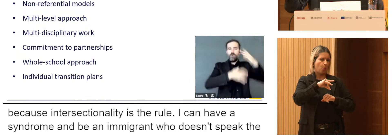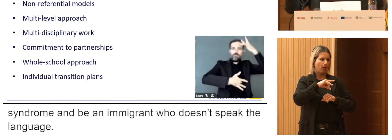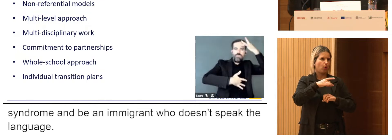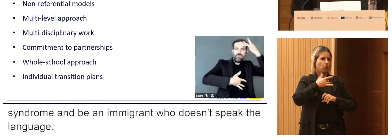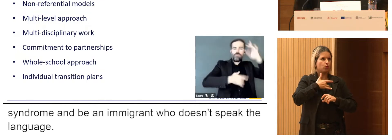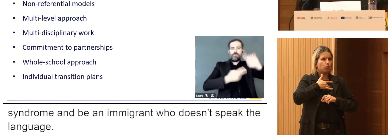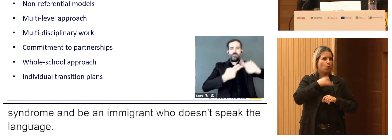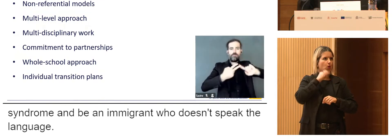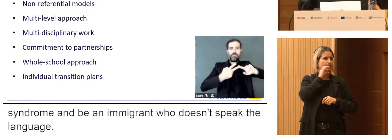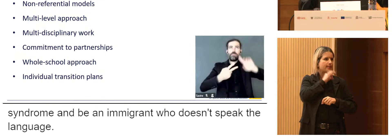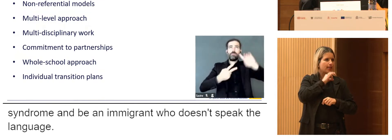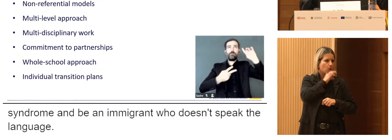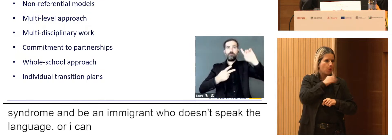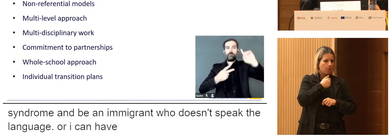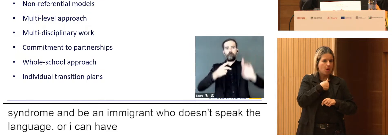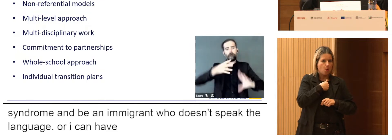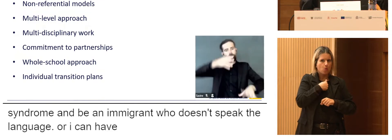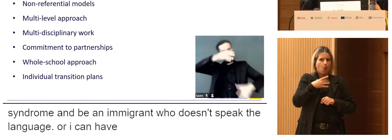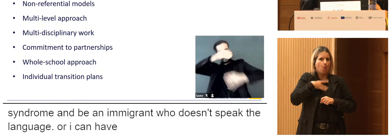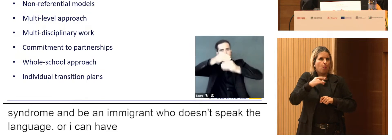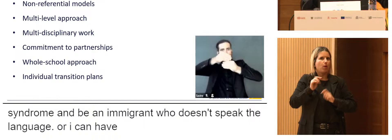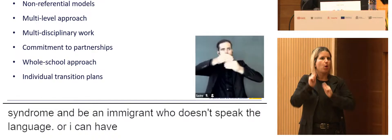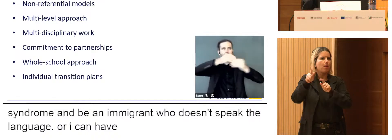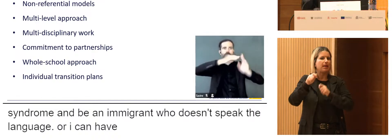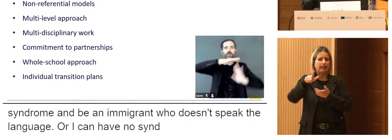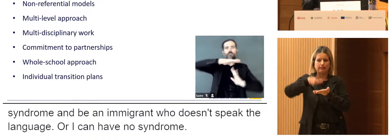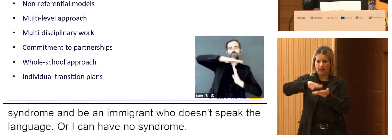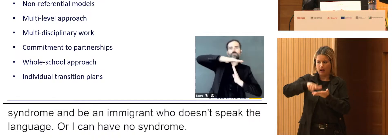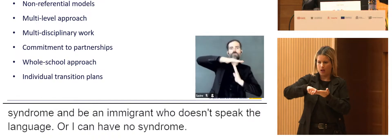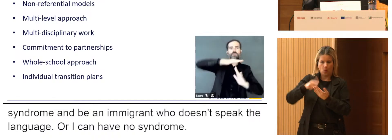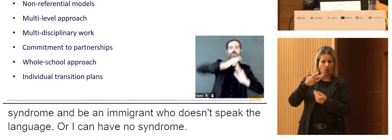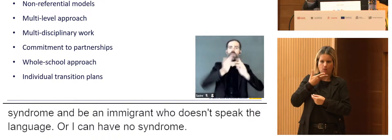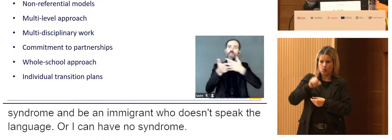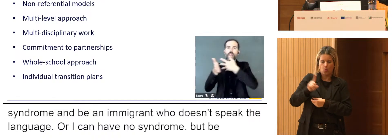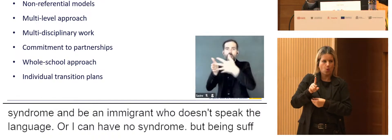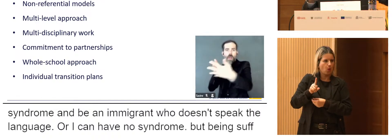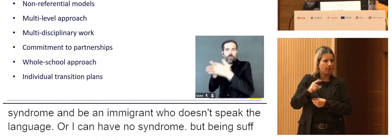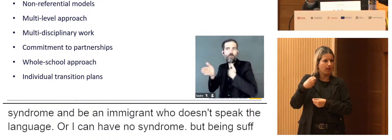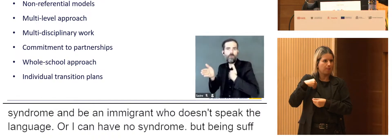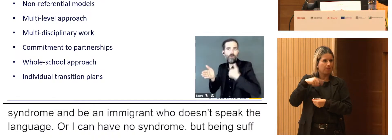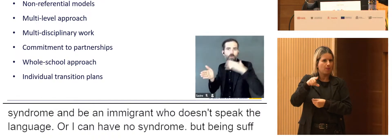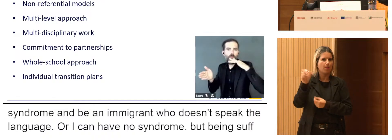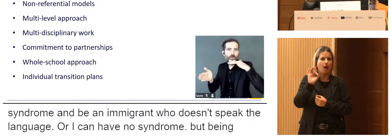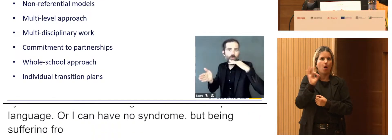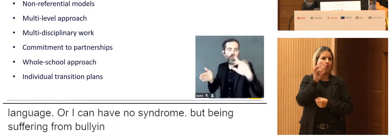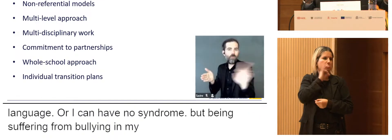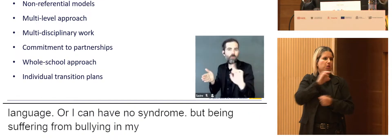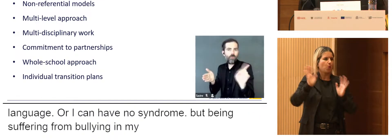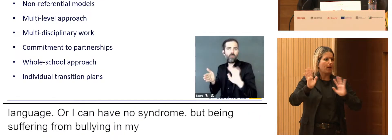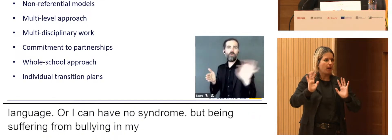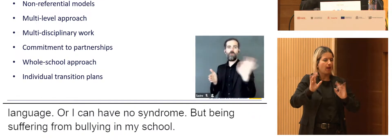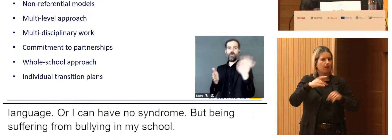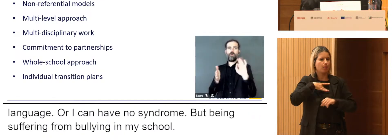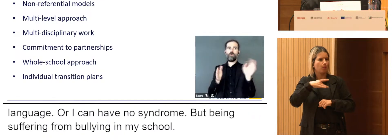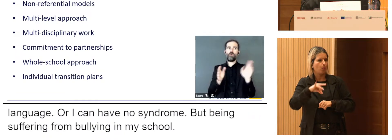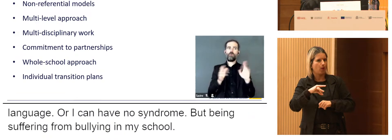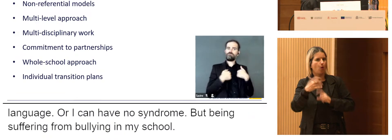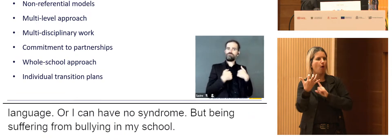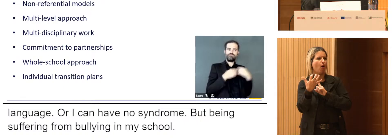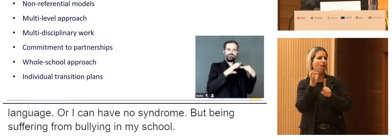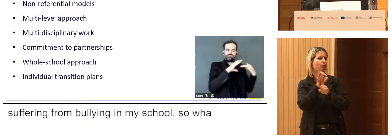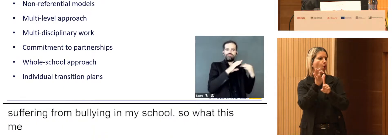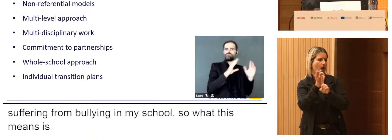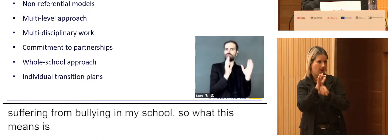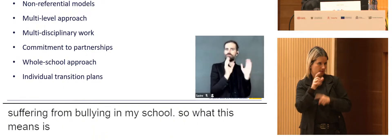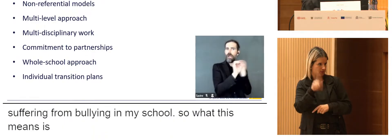Or I can have no syndrome, but suffering from bullying in my school. So what this means is that